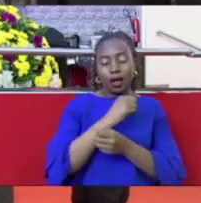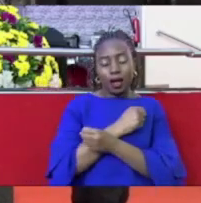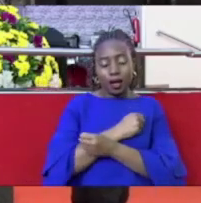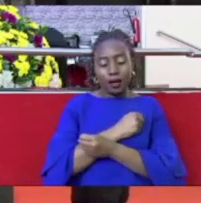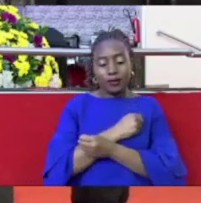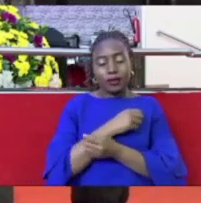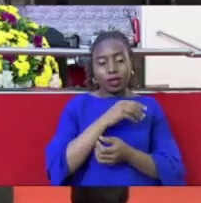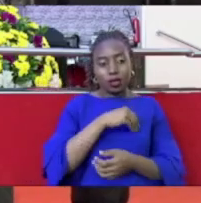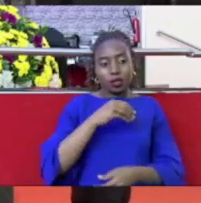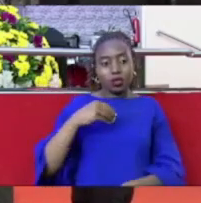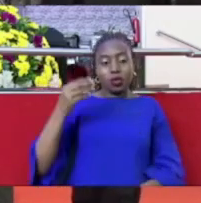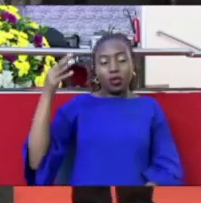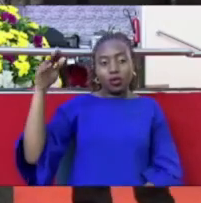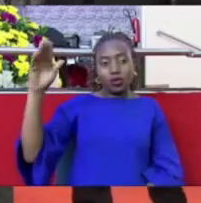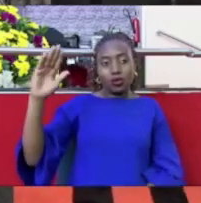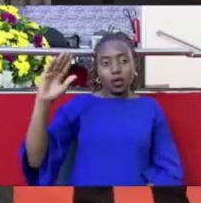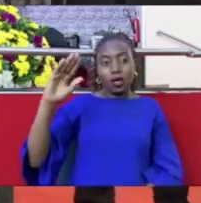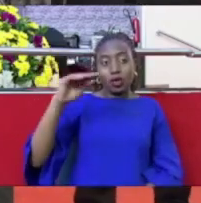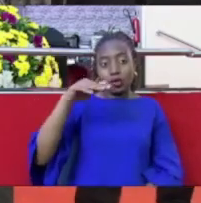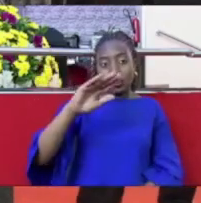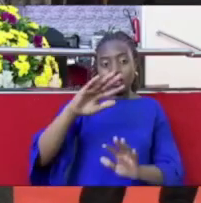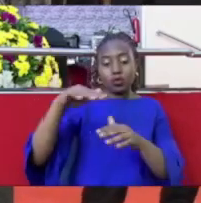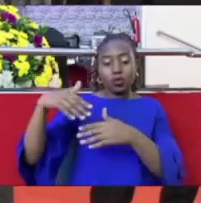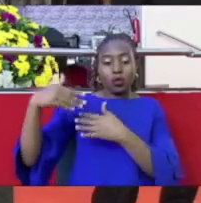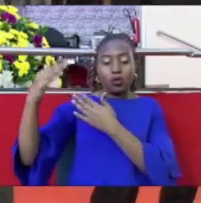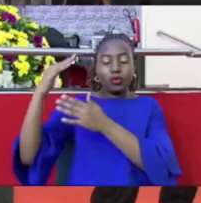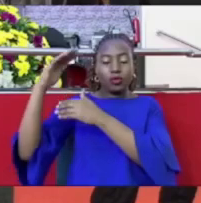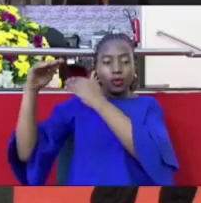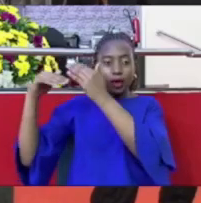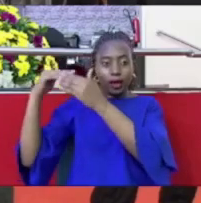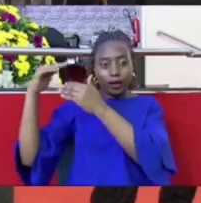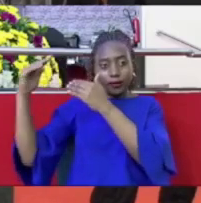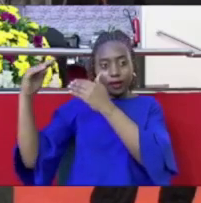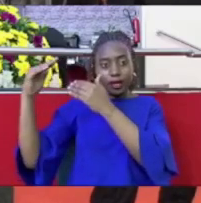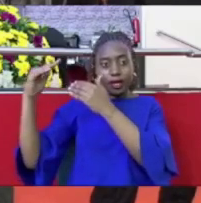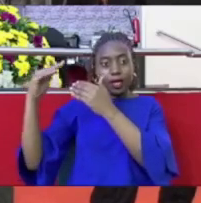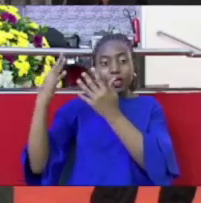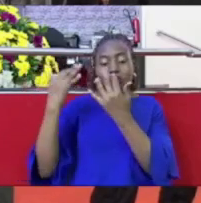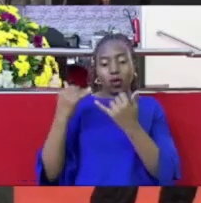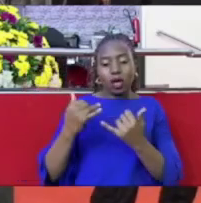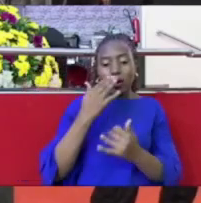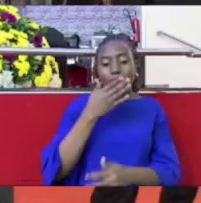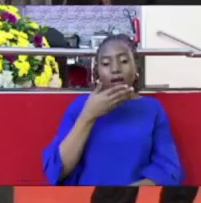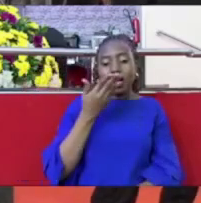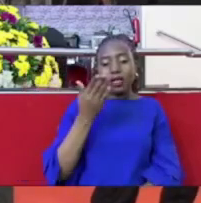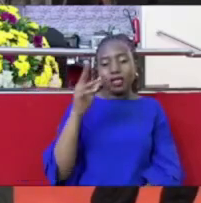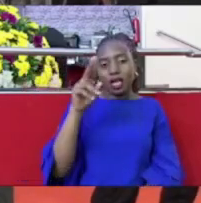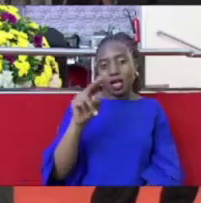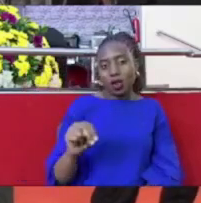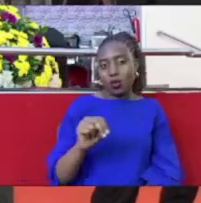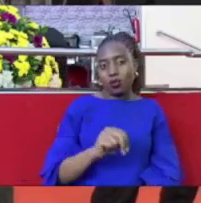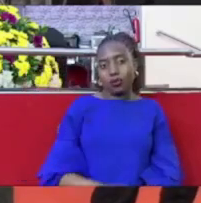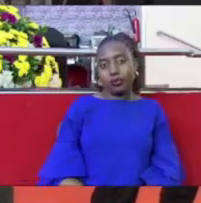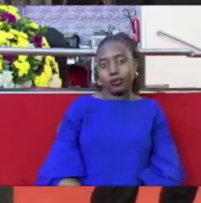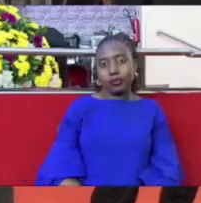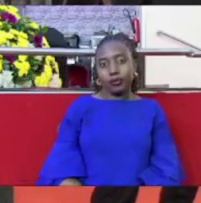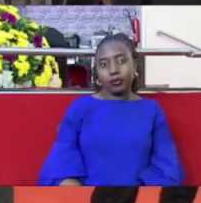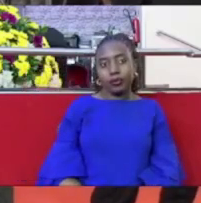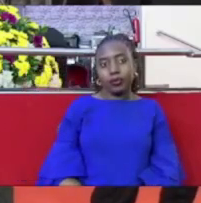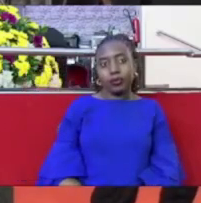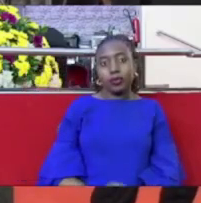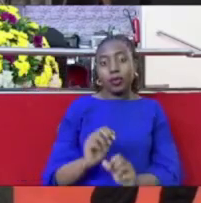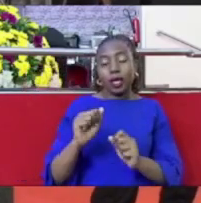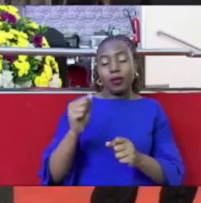the things you are asking from him. Kwamba vile vitu ambavyo unamuomba. So he rather says no. Anasema la, so that he wins your soul to